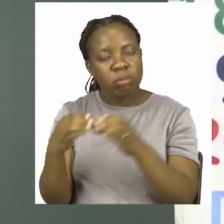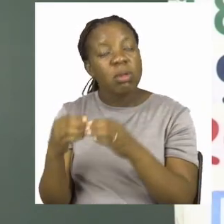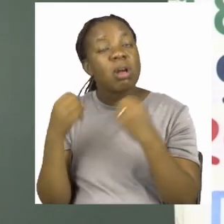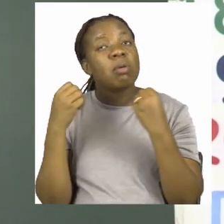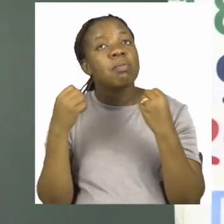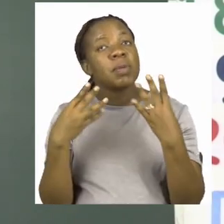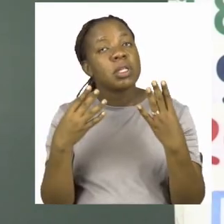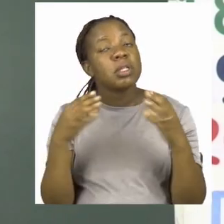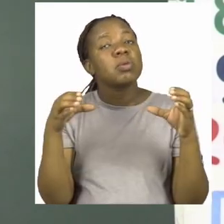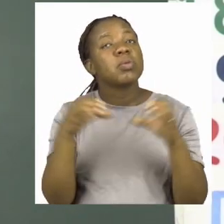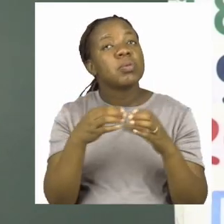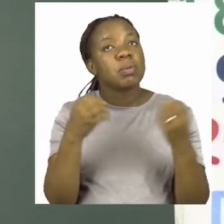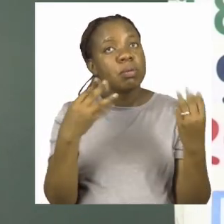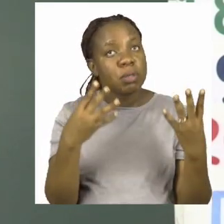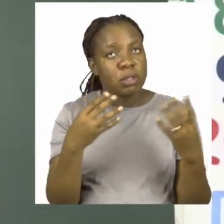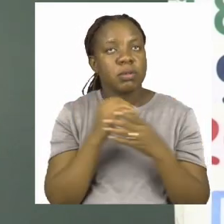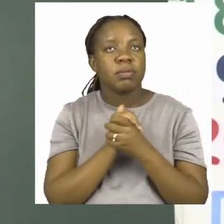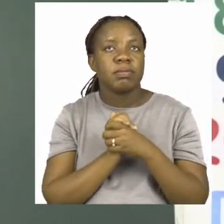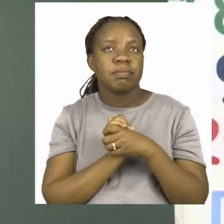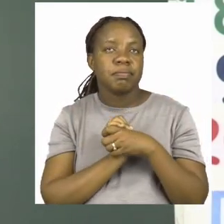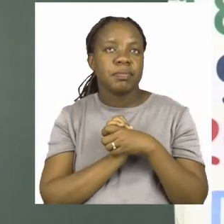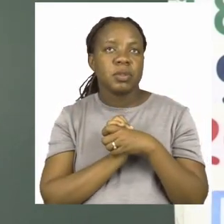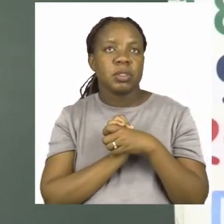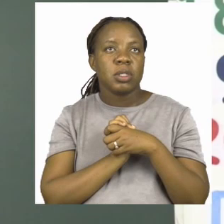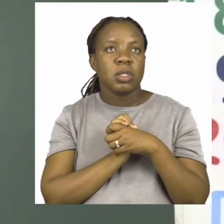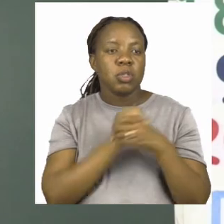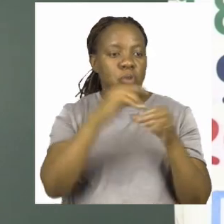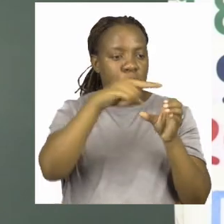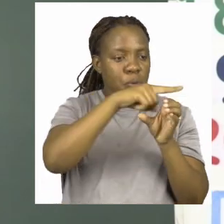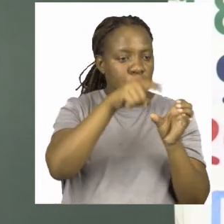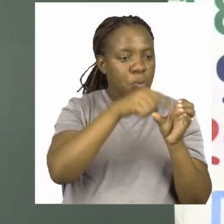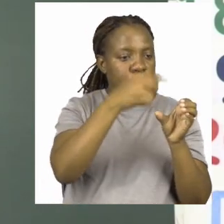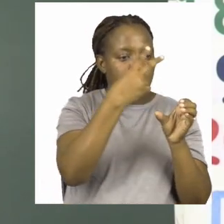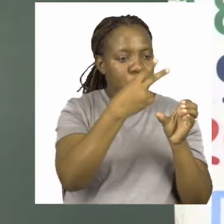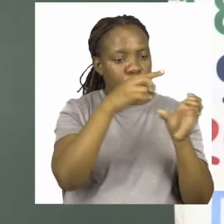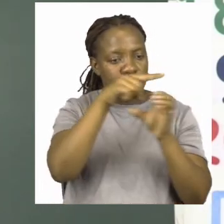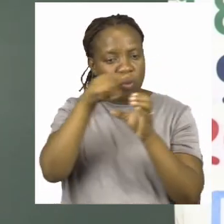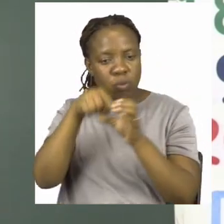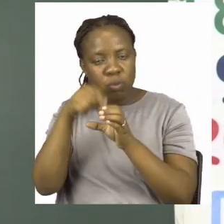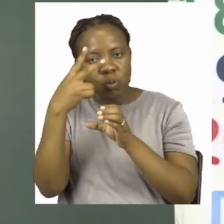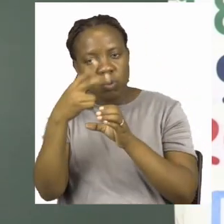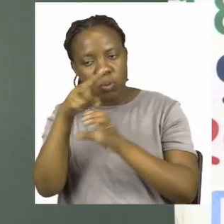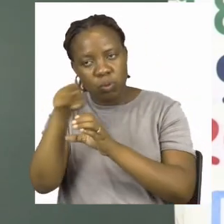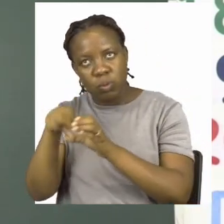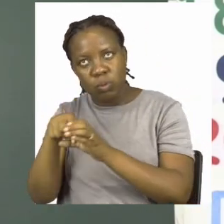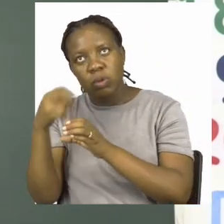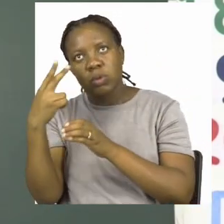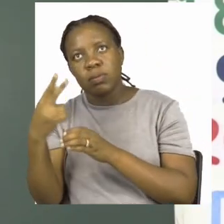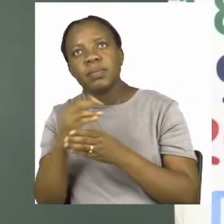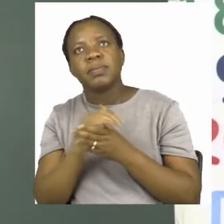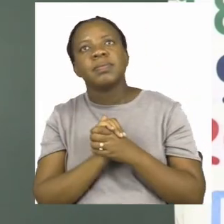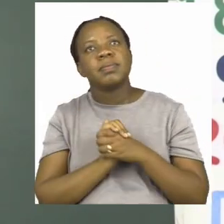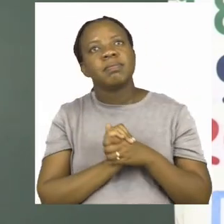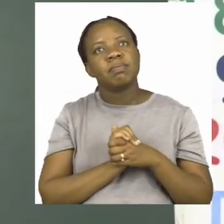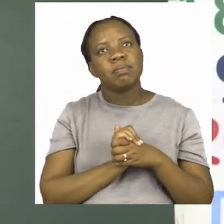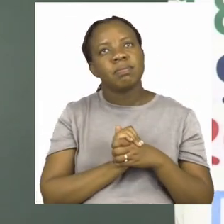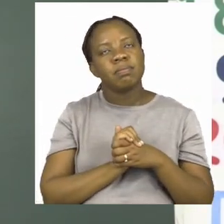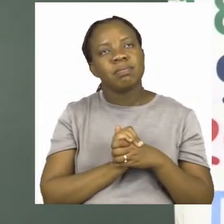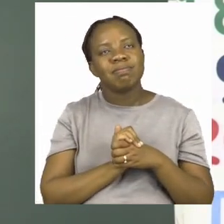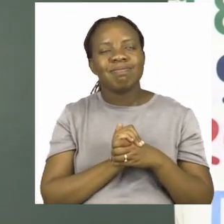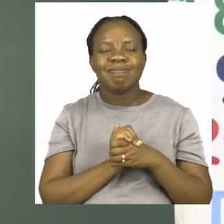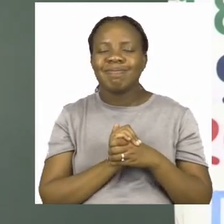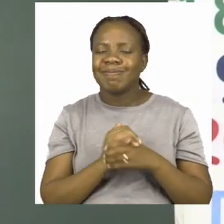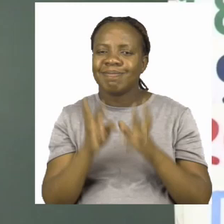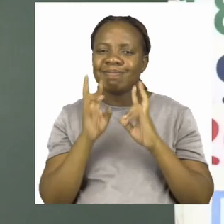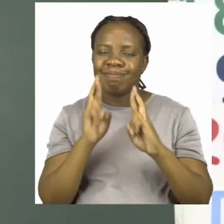many groups of 2 you will have at the end. Okay, I hope you will have lots and lots